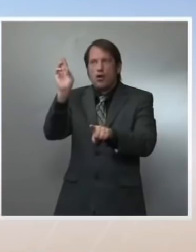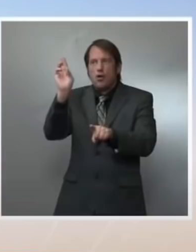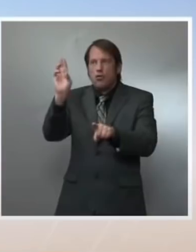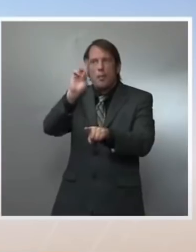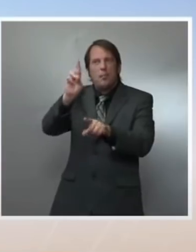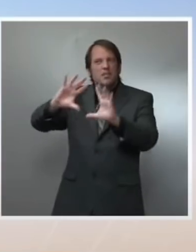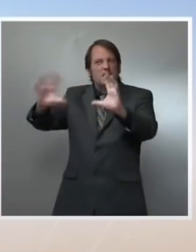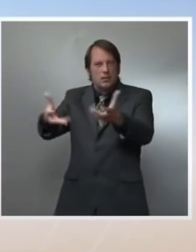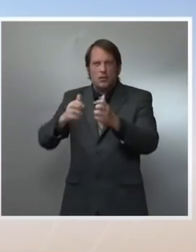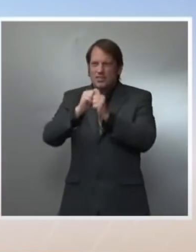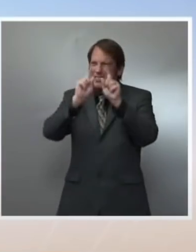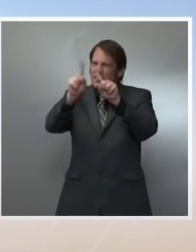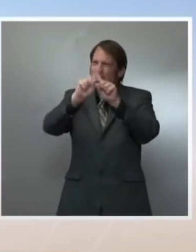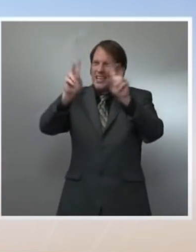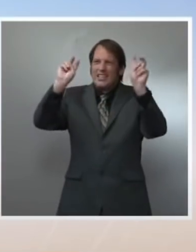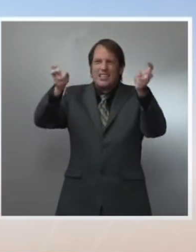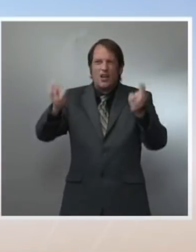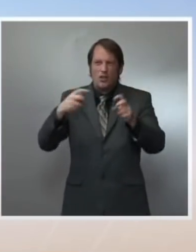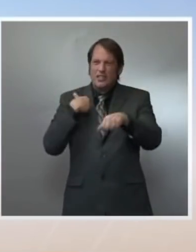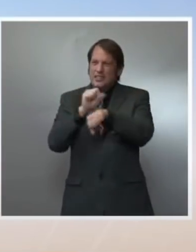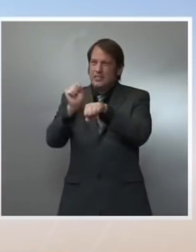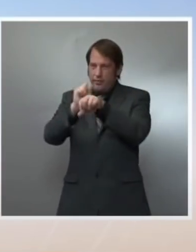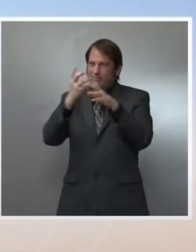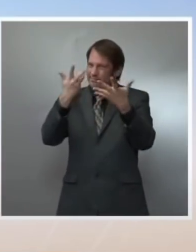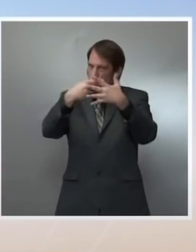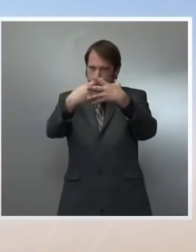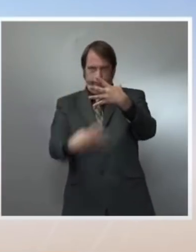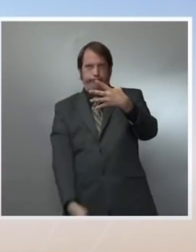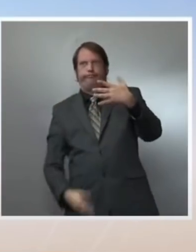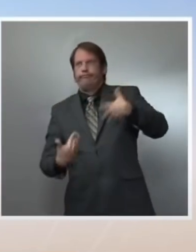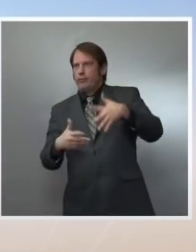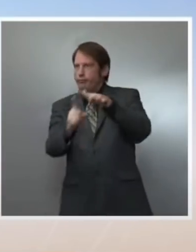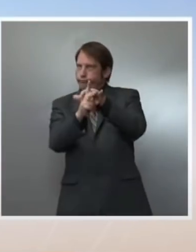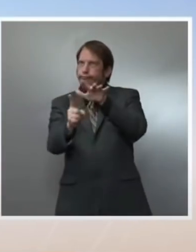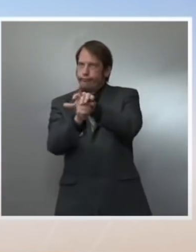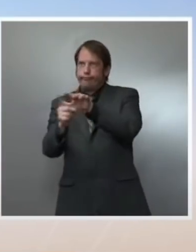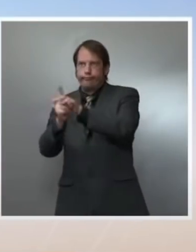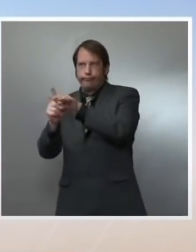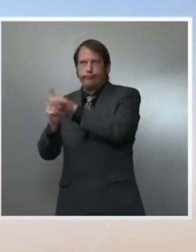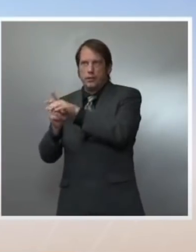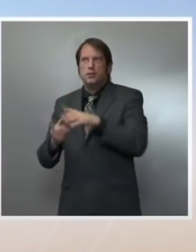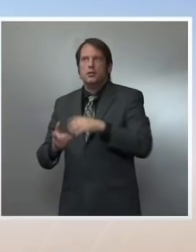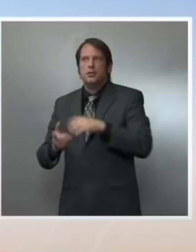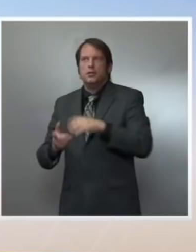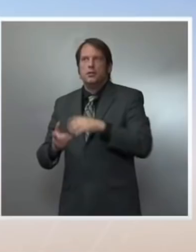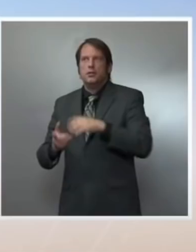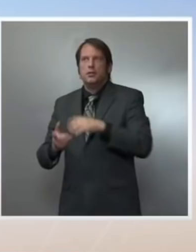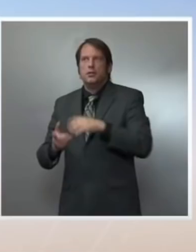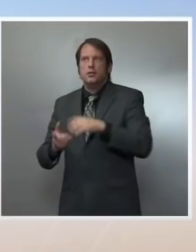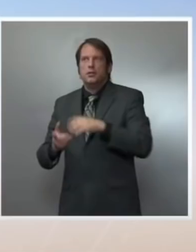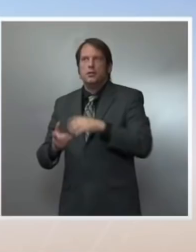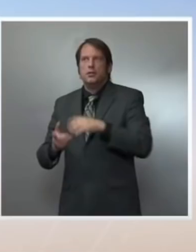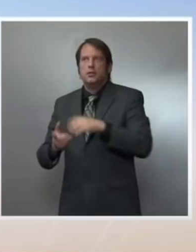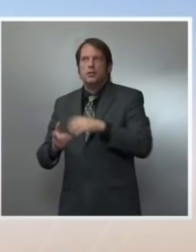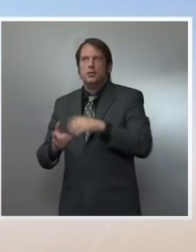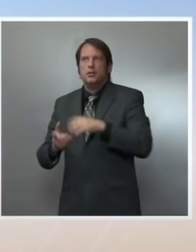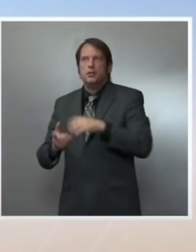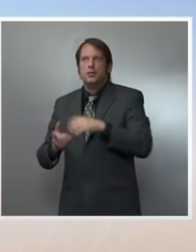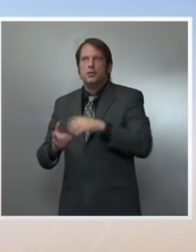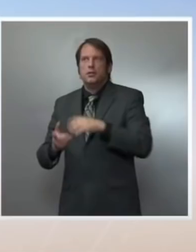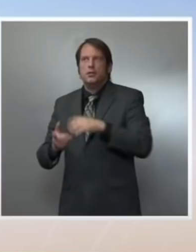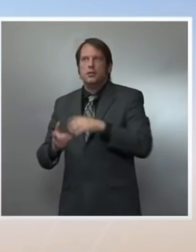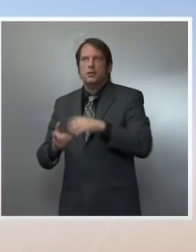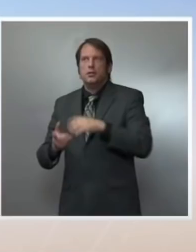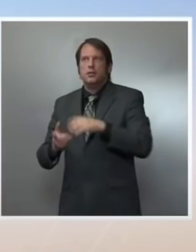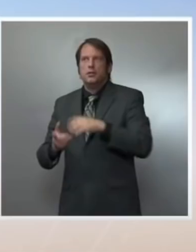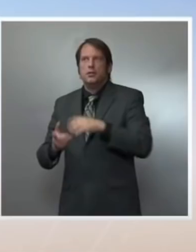the goalposts. You know, he believes that, you know, you mentioned the third mass shooting. It's actually the third mass. And then, Sirloin,